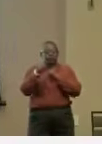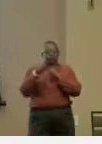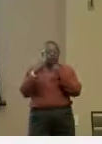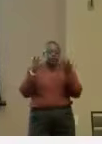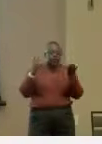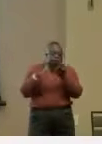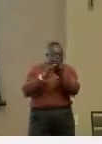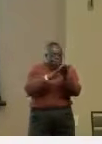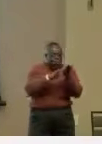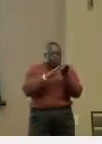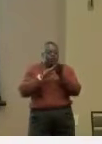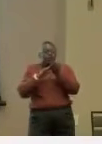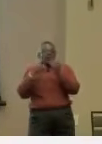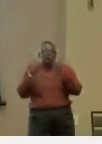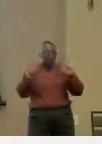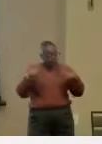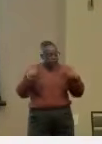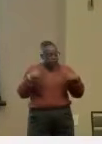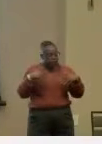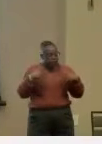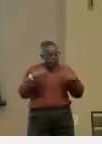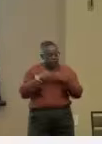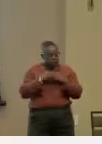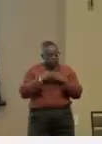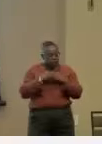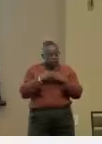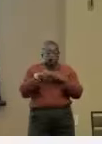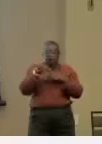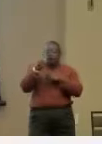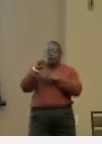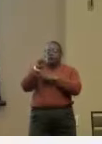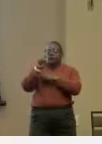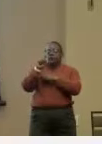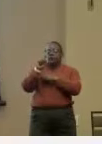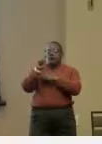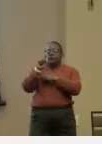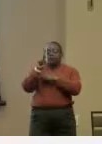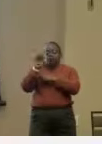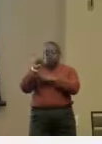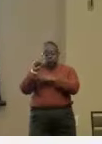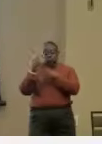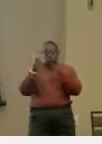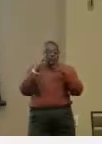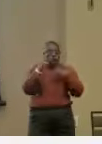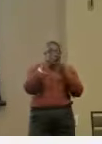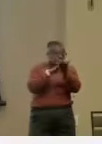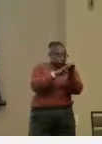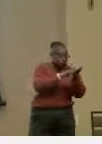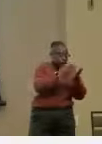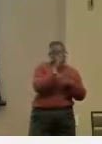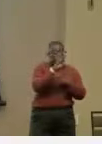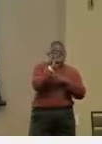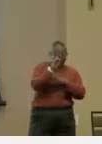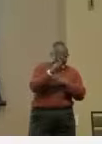Complements came out of WashU in St. Louis in the 1950s as well, and complements were a